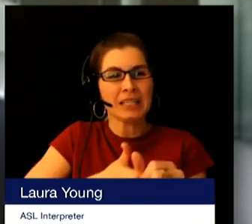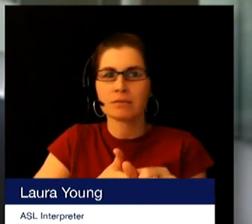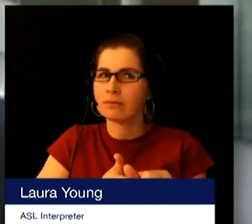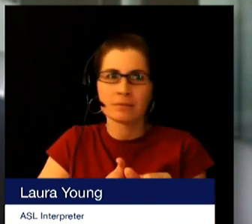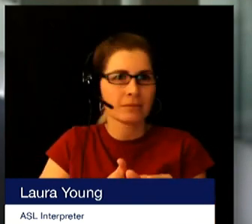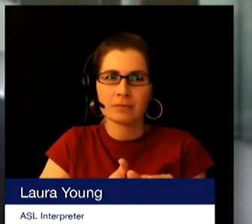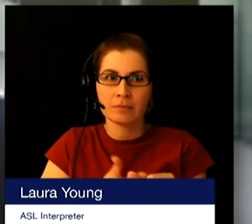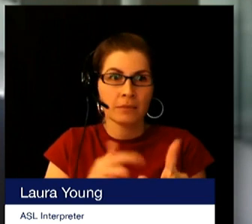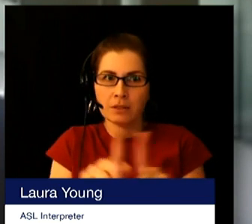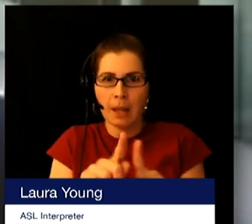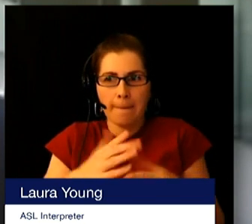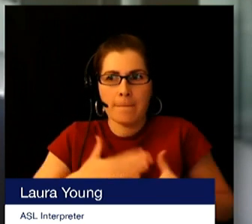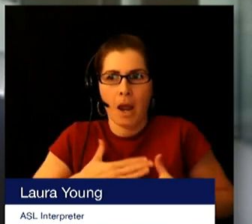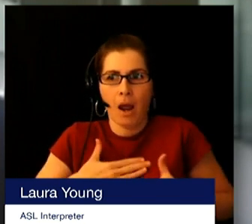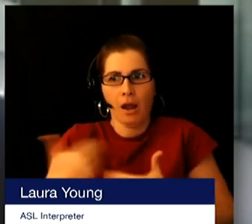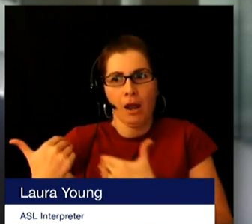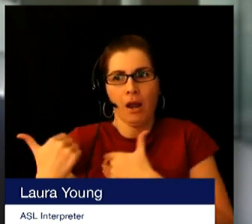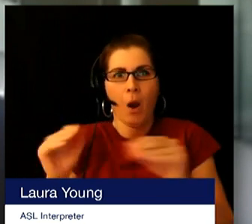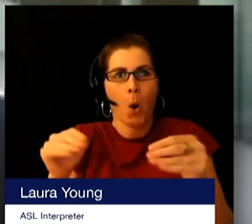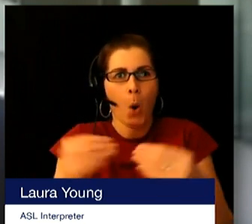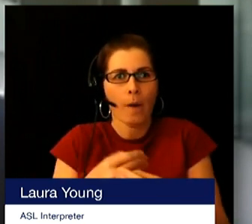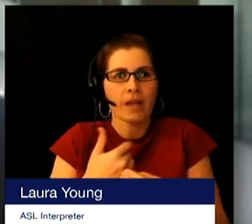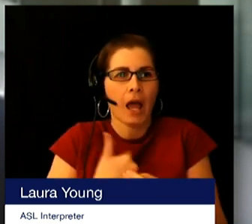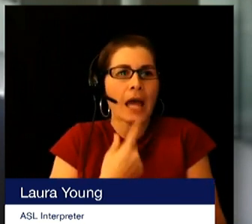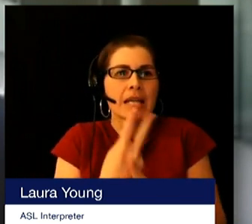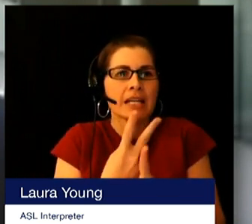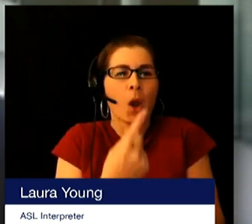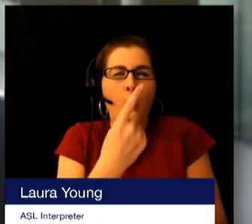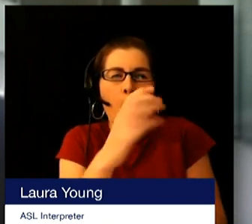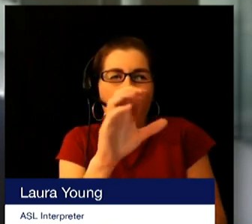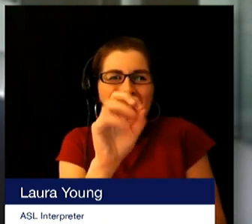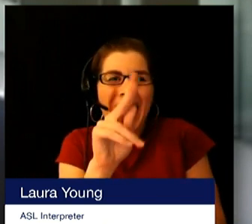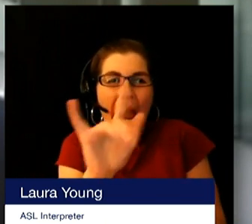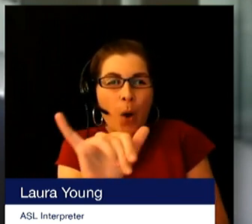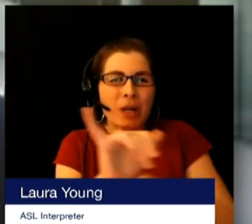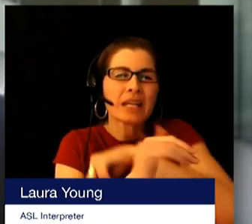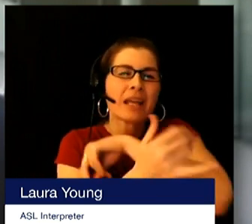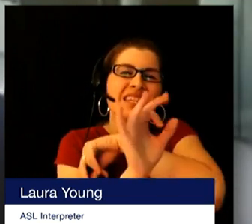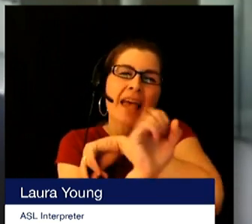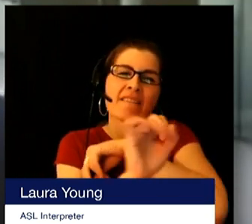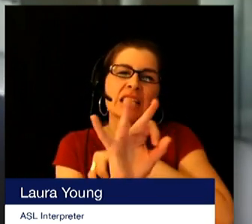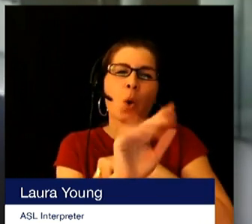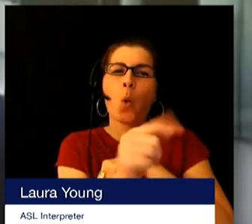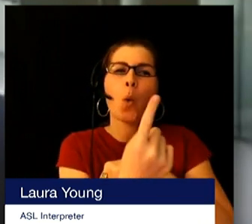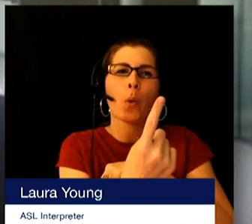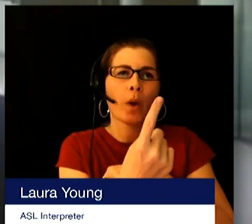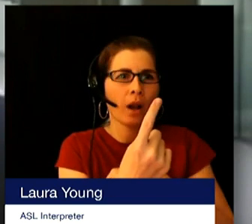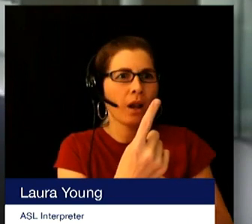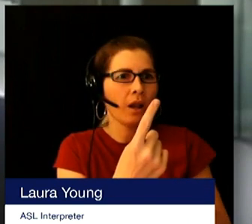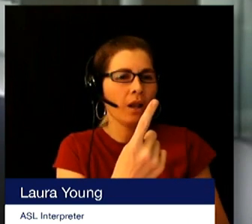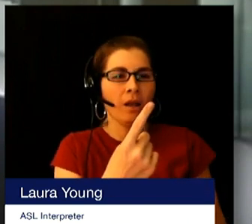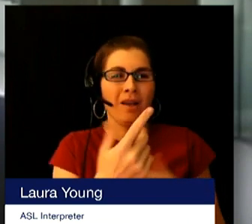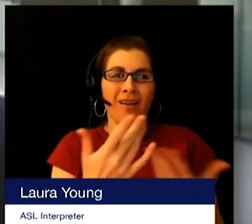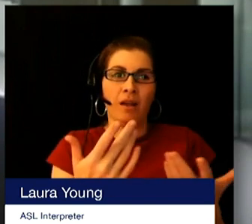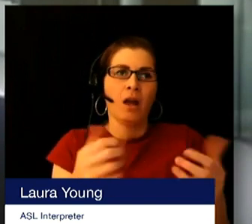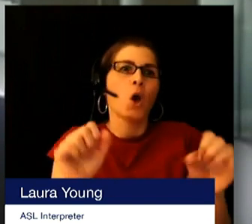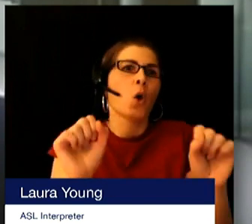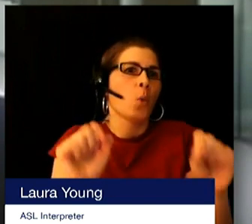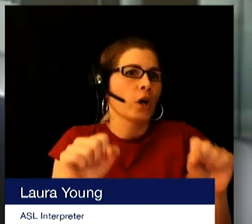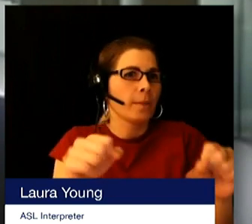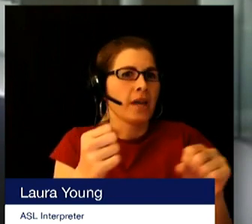office like mine that just deals with cases from a single county, San Francisco County, we could spend all of our